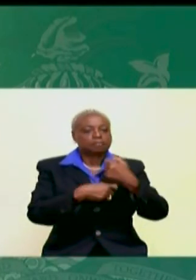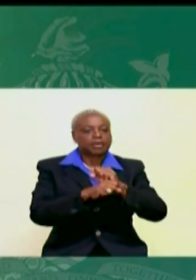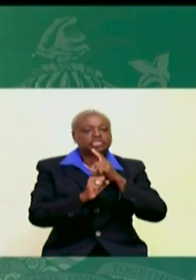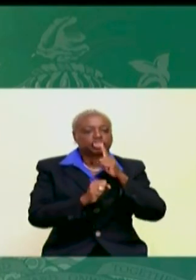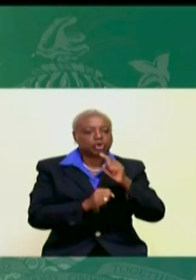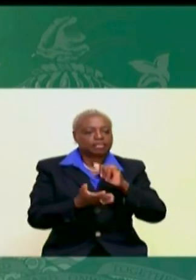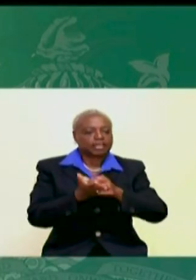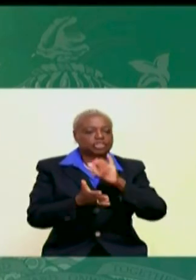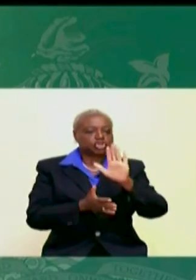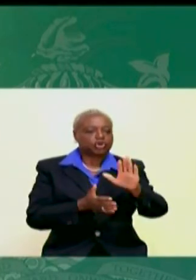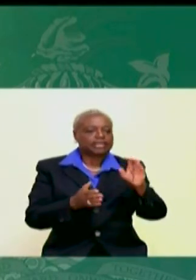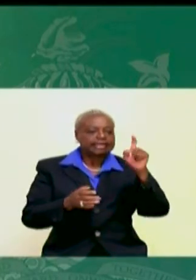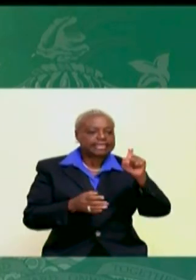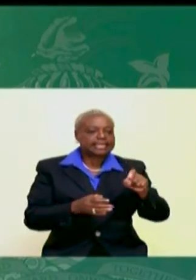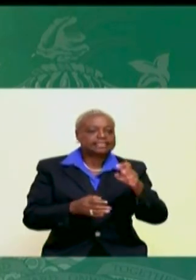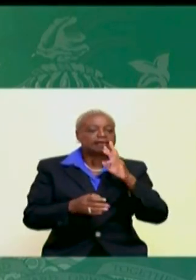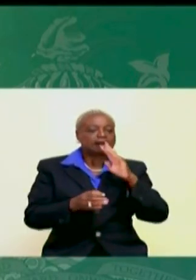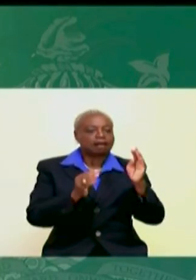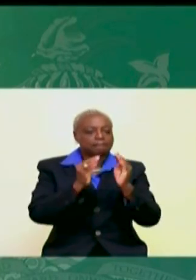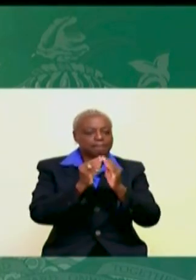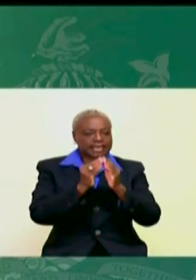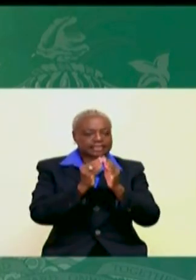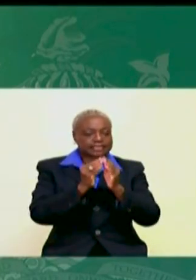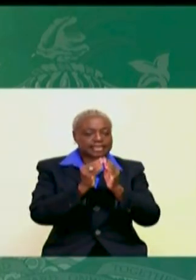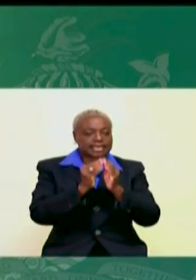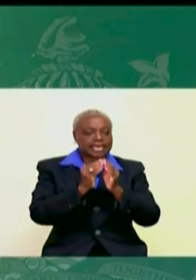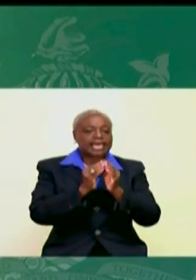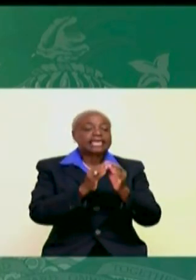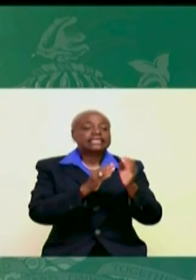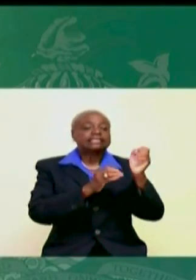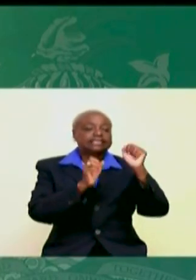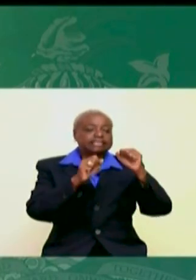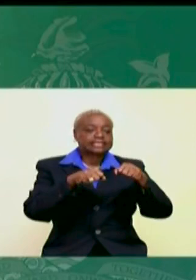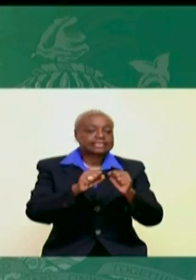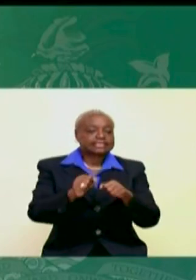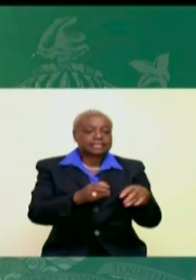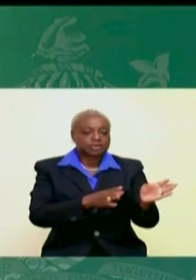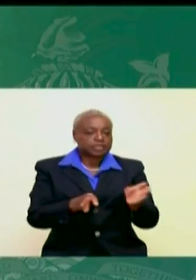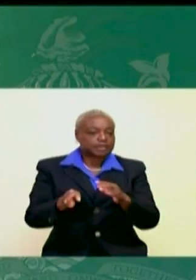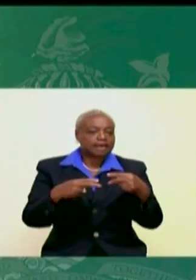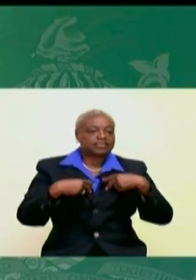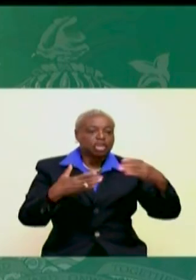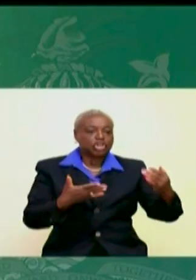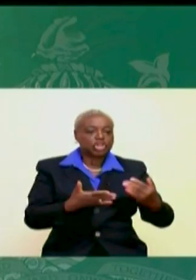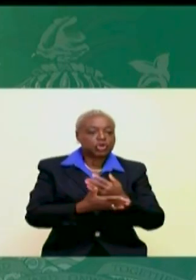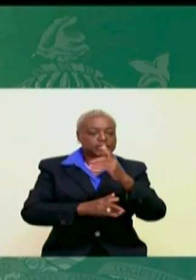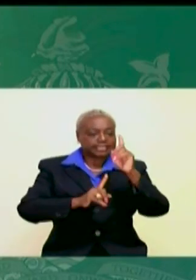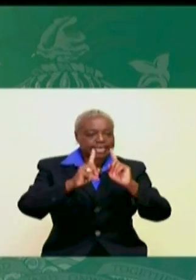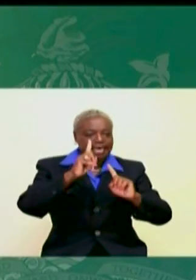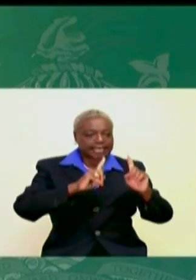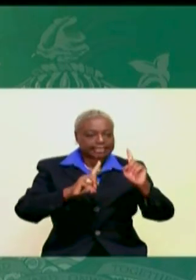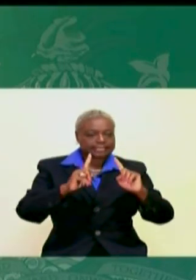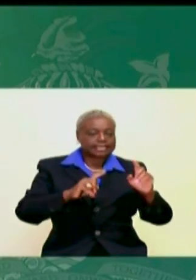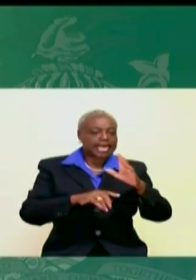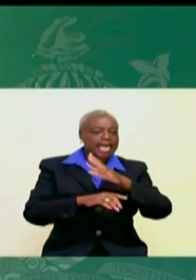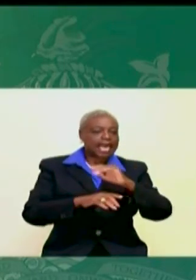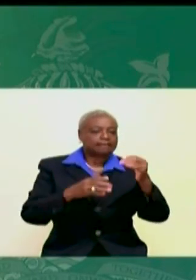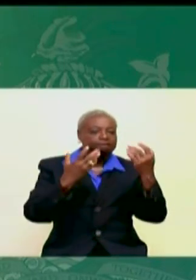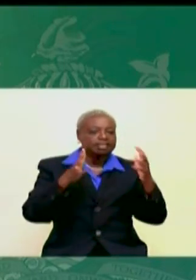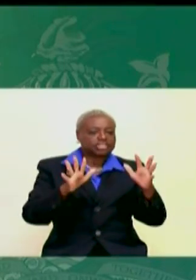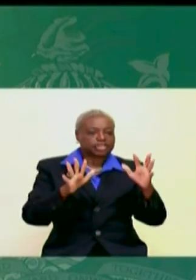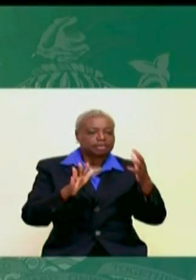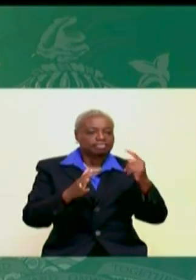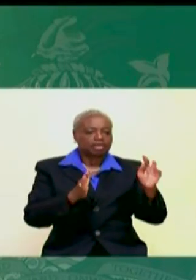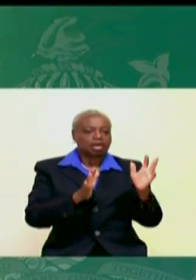efficient manner. Seabreeze, we will be installing new signs for major subdivisions and completing our state-of-the-art